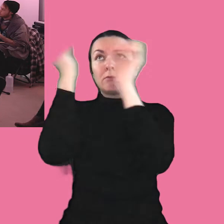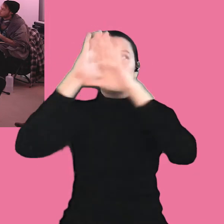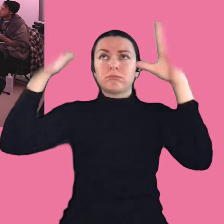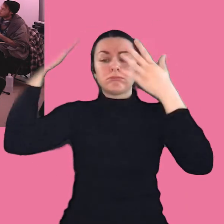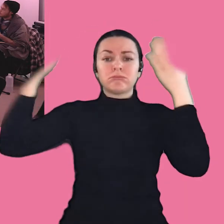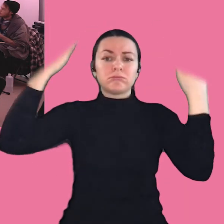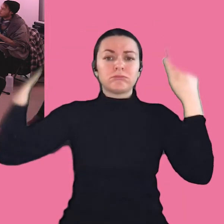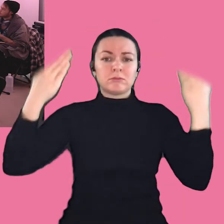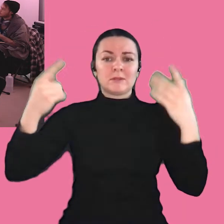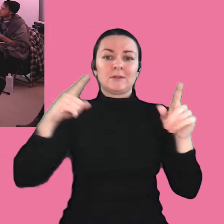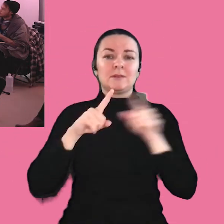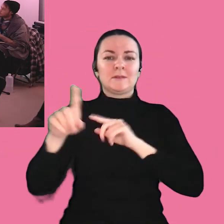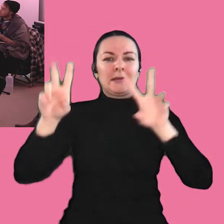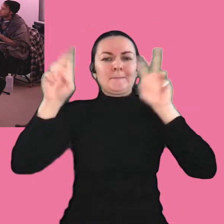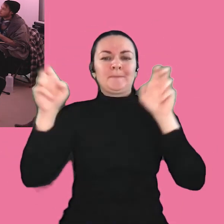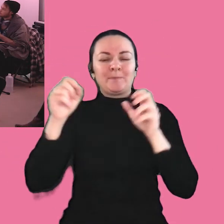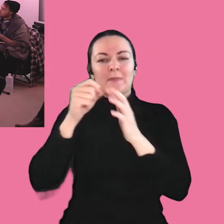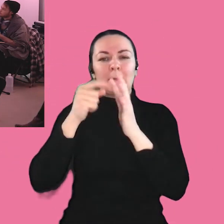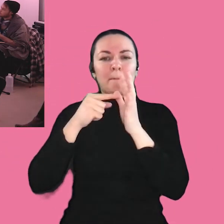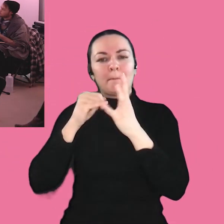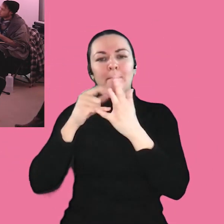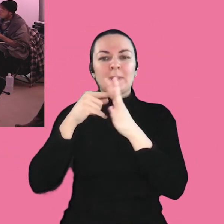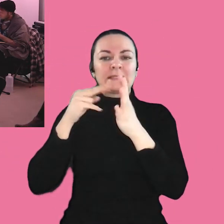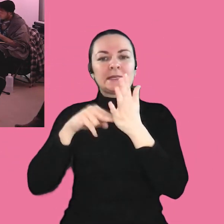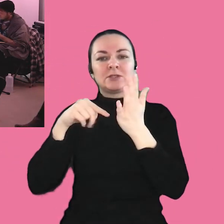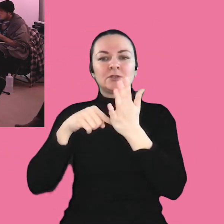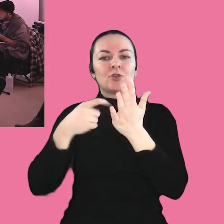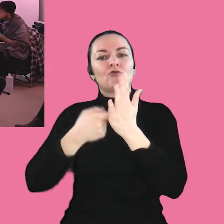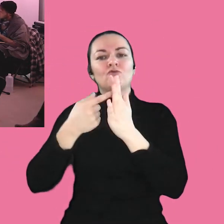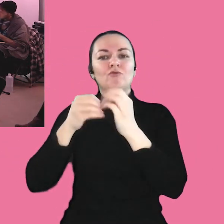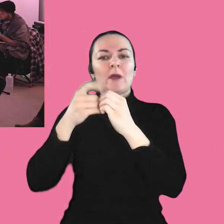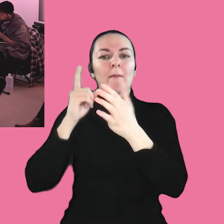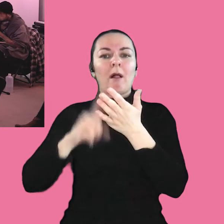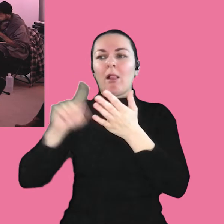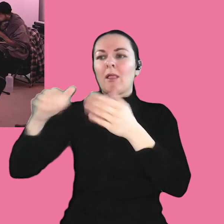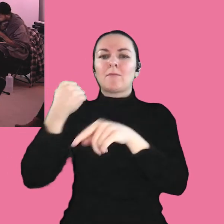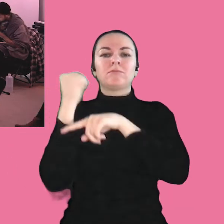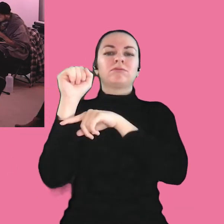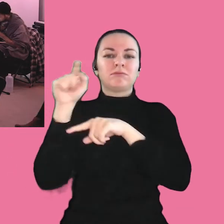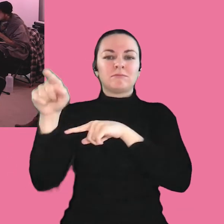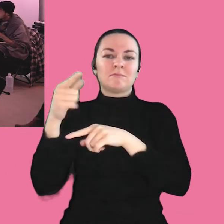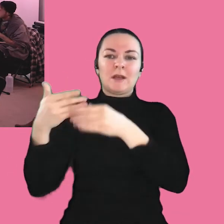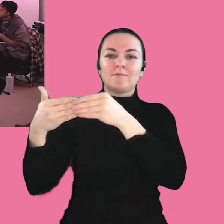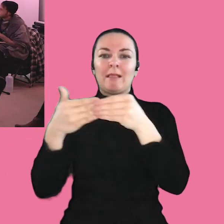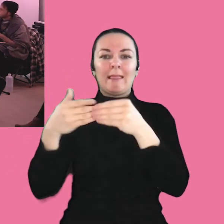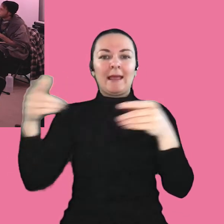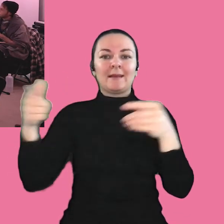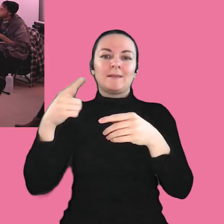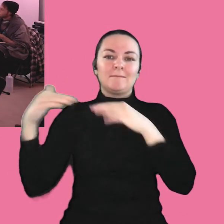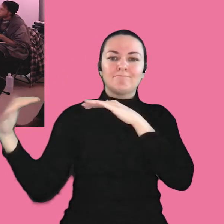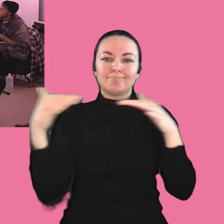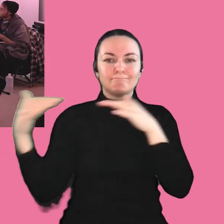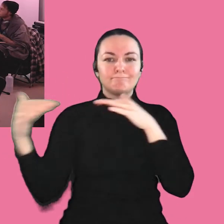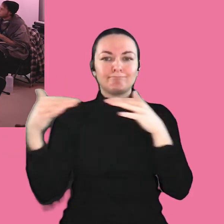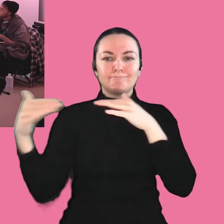be distributable as much as possible amongst communities. And one of the things that I work to imagine is there's a tremendous group of people who